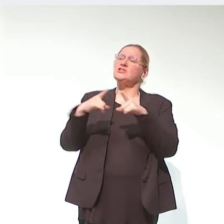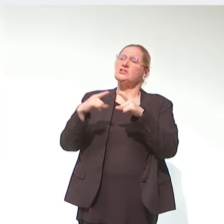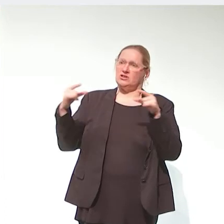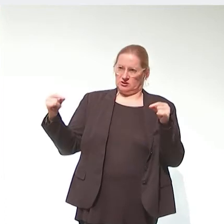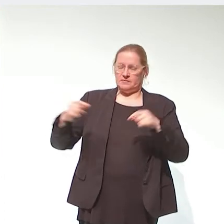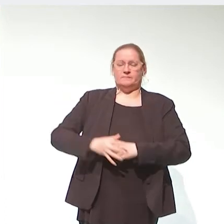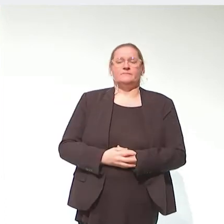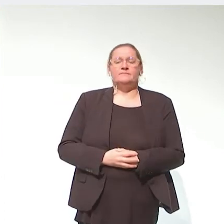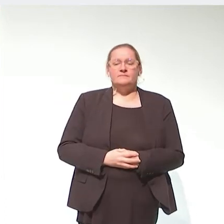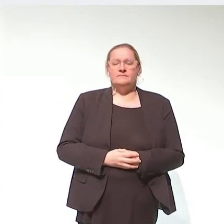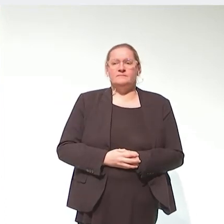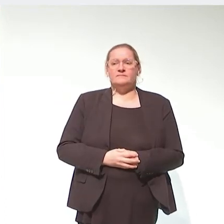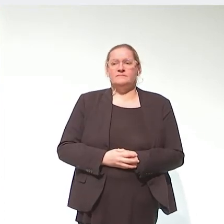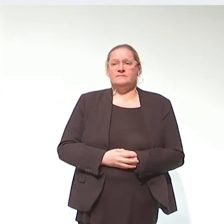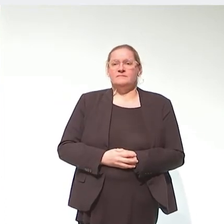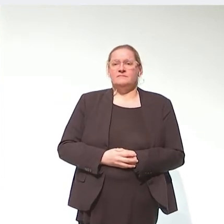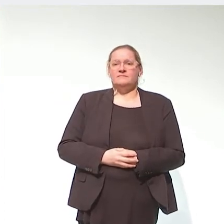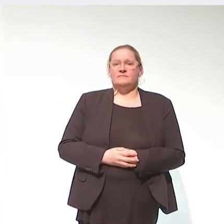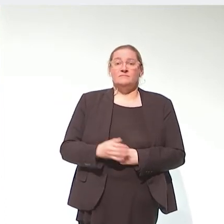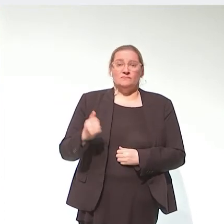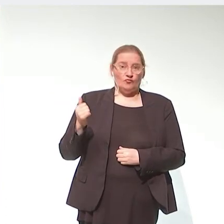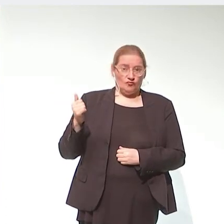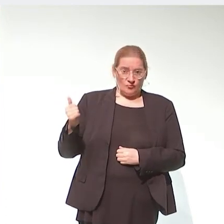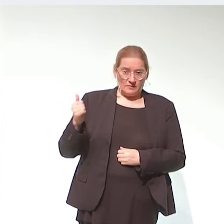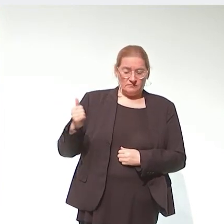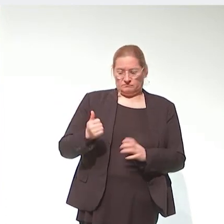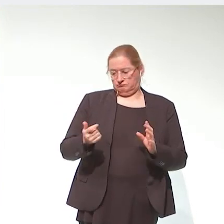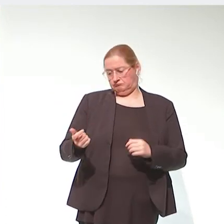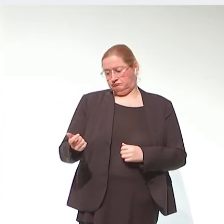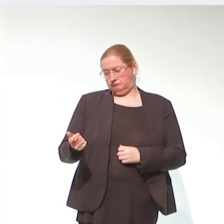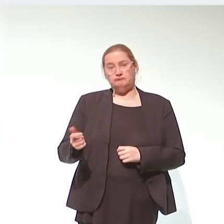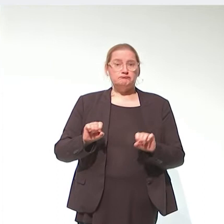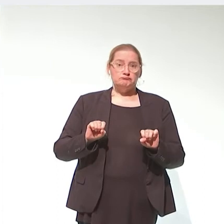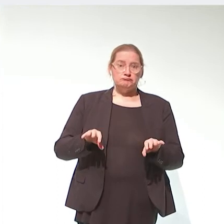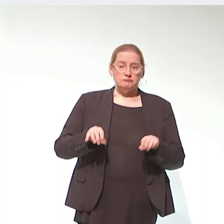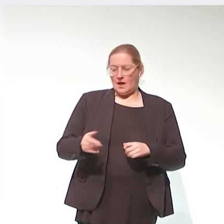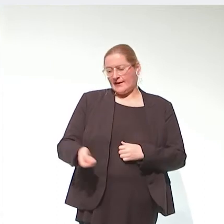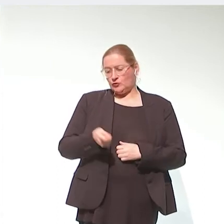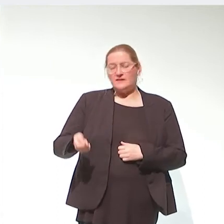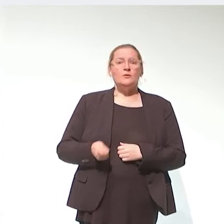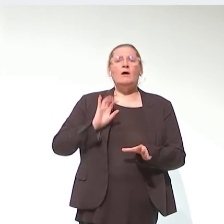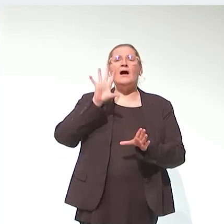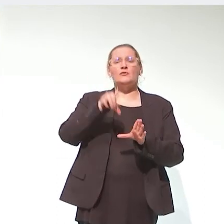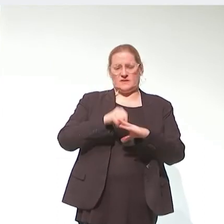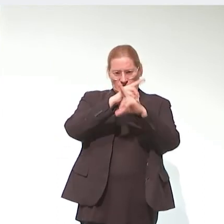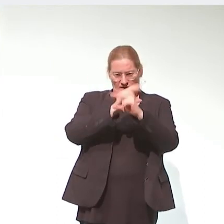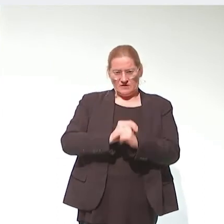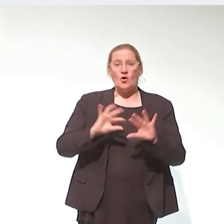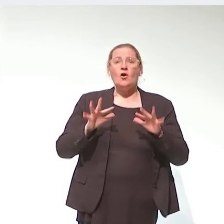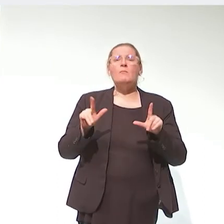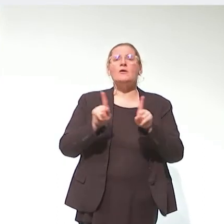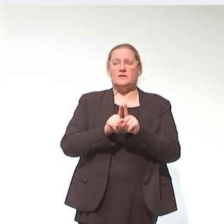Perhaps now we can move off to Cyprus. How would you define this inclusive education and how do you implement